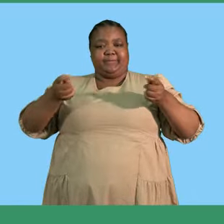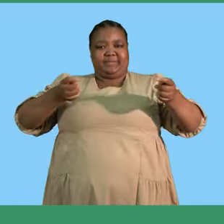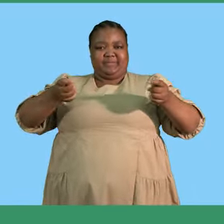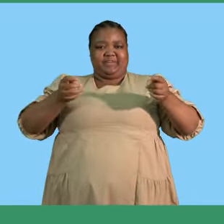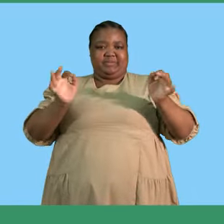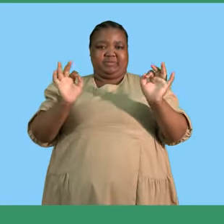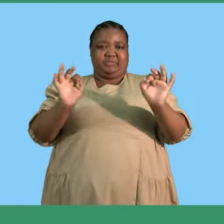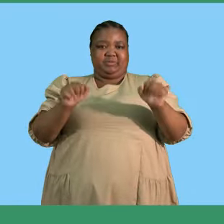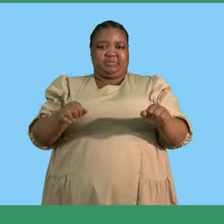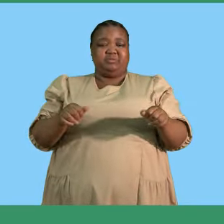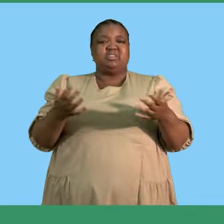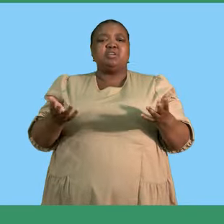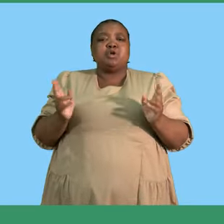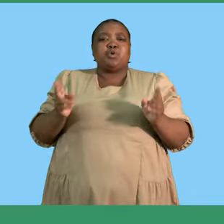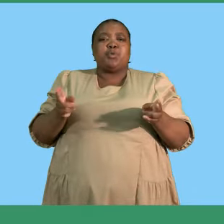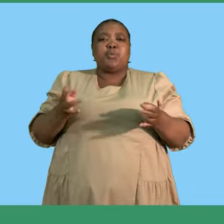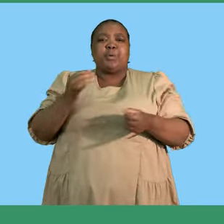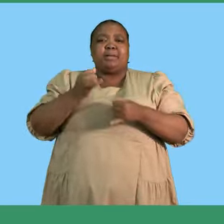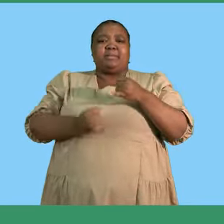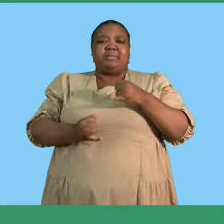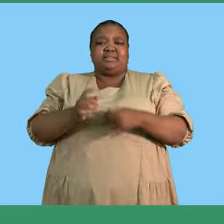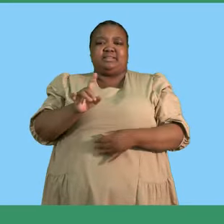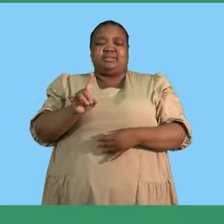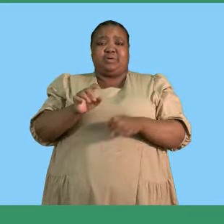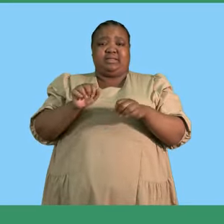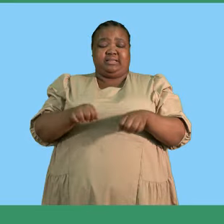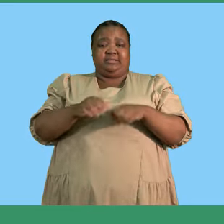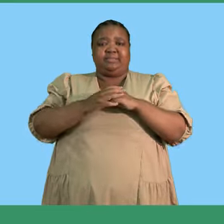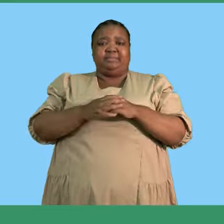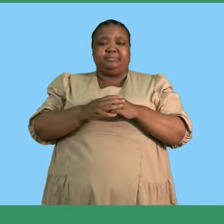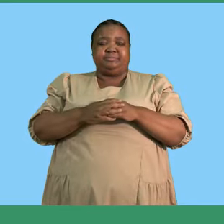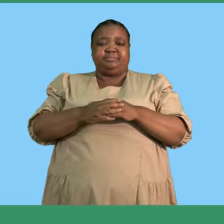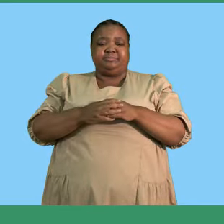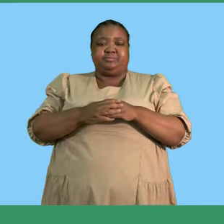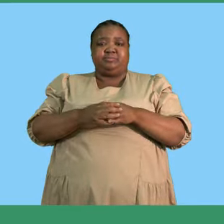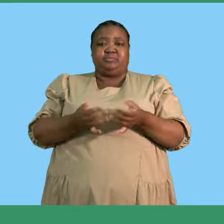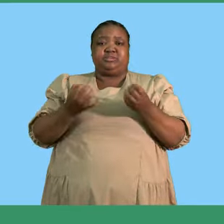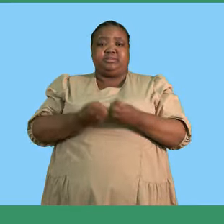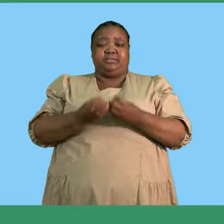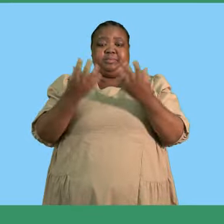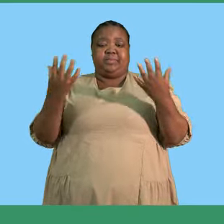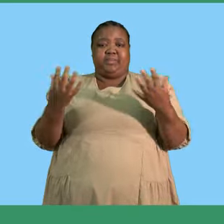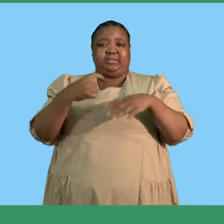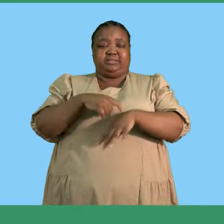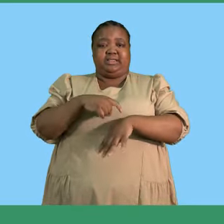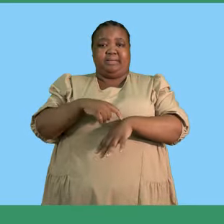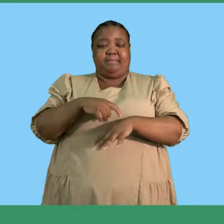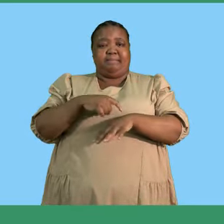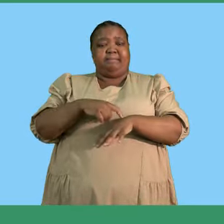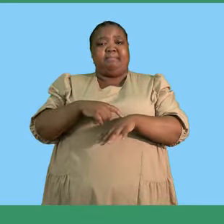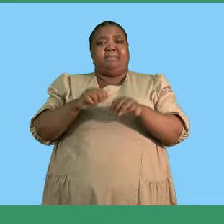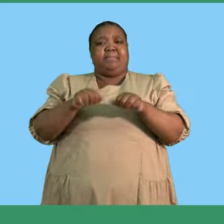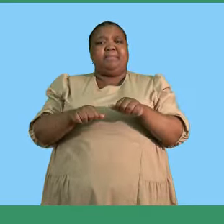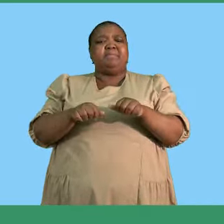Let us then look at the common errors. Now, it is very evident when we check that most of the